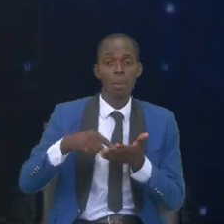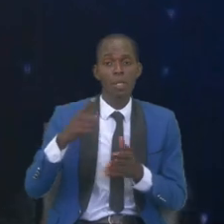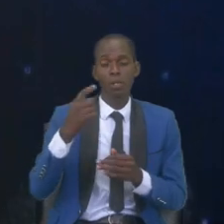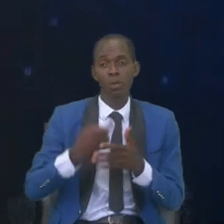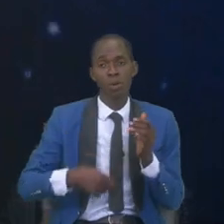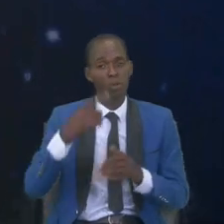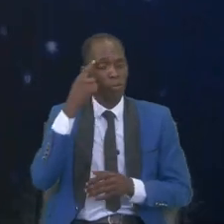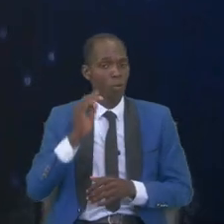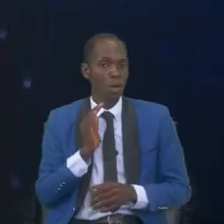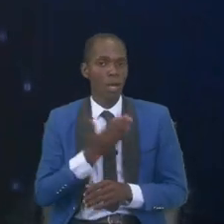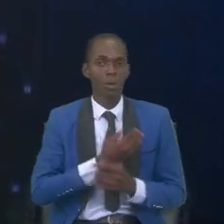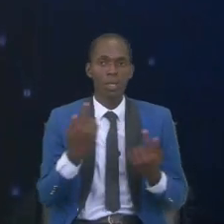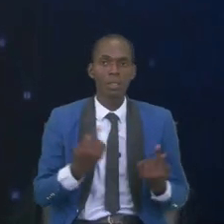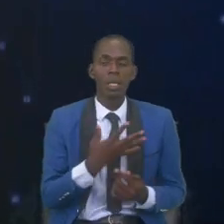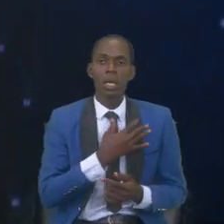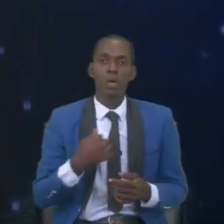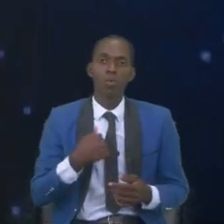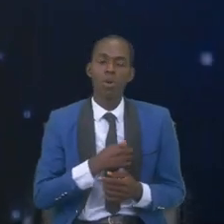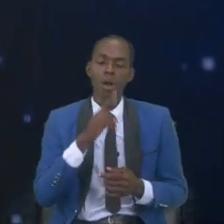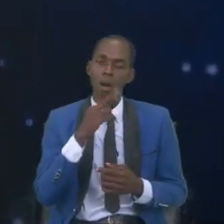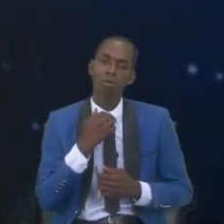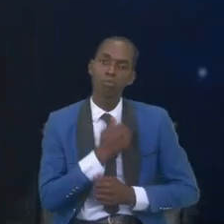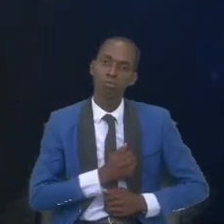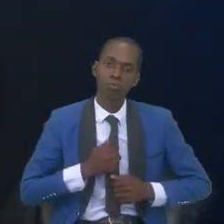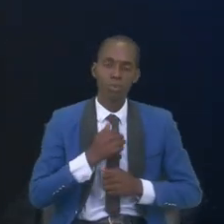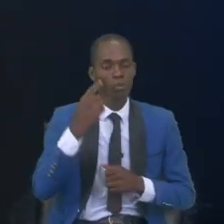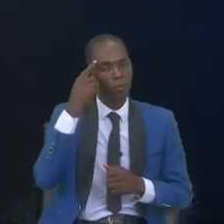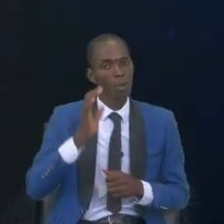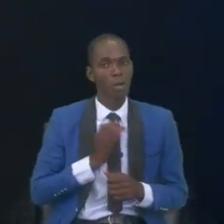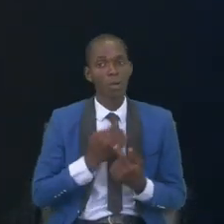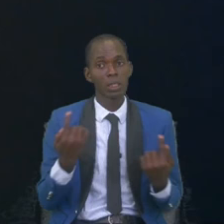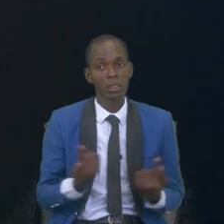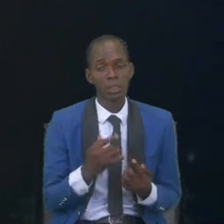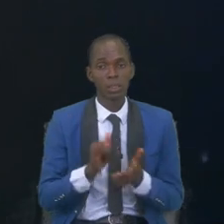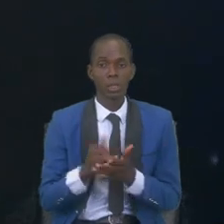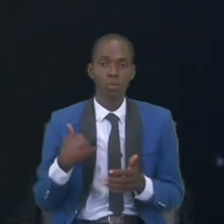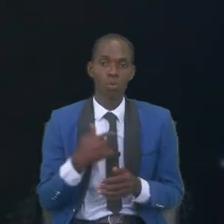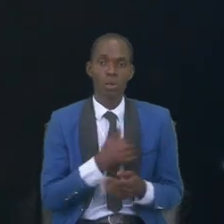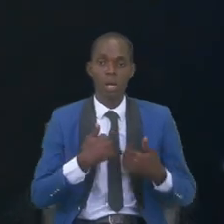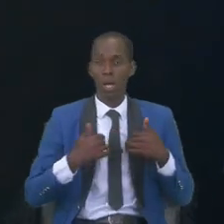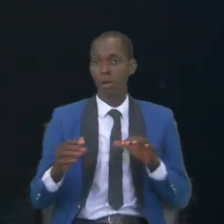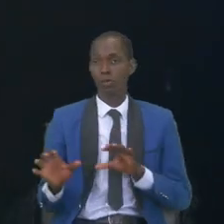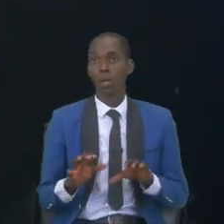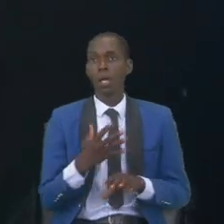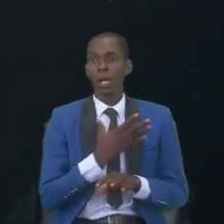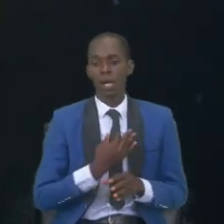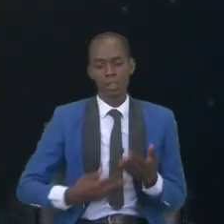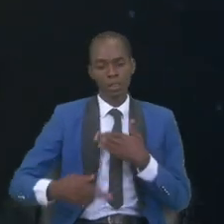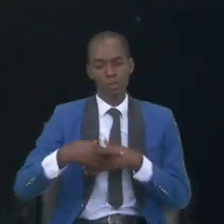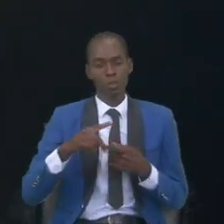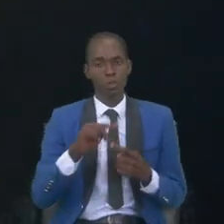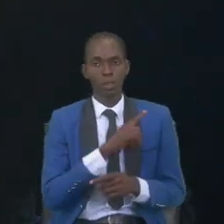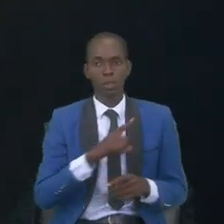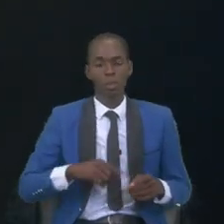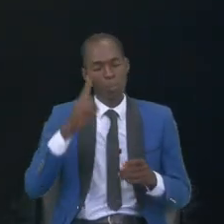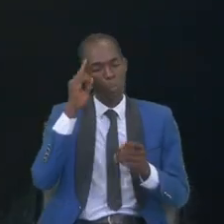we regret of the sins we have committed, and we return to the Lord, and we believe in the Lord, relying on the